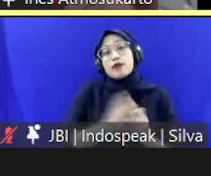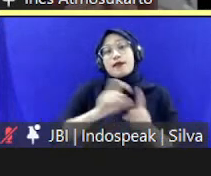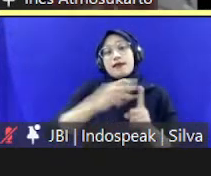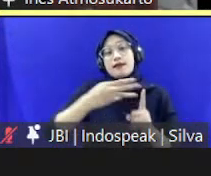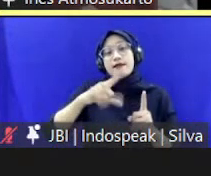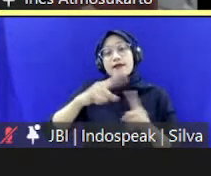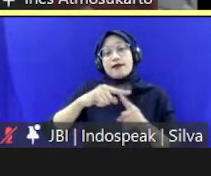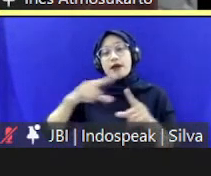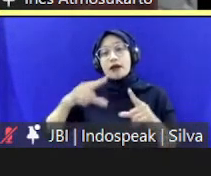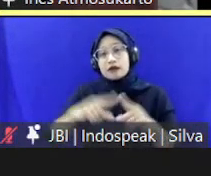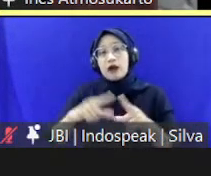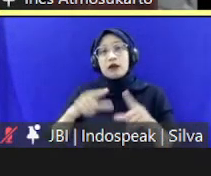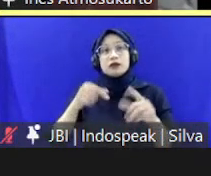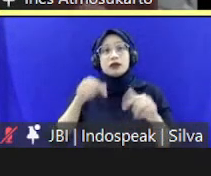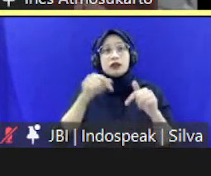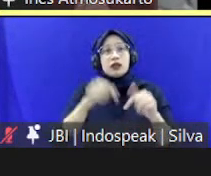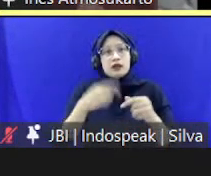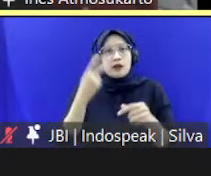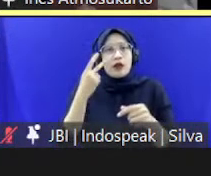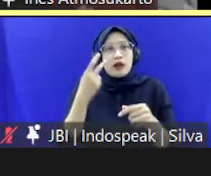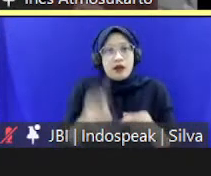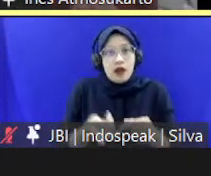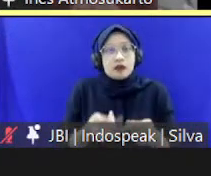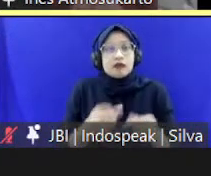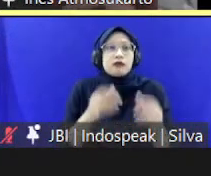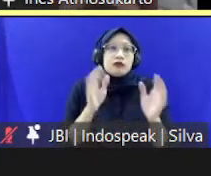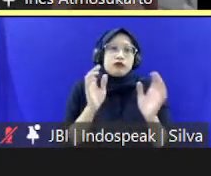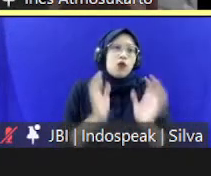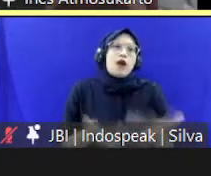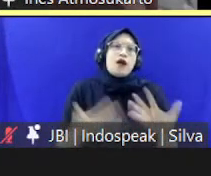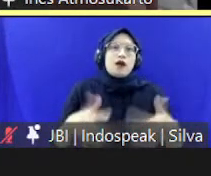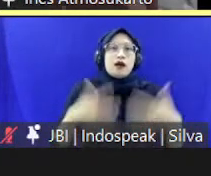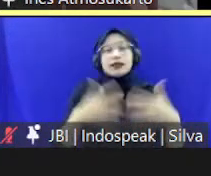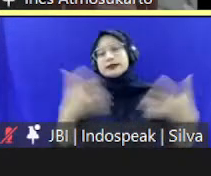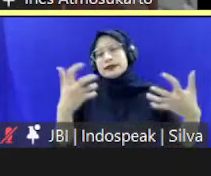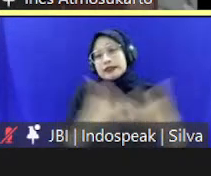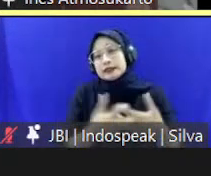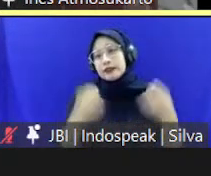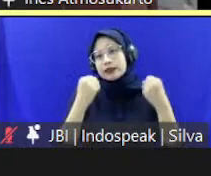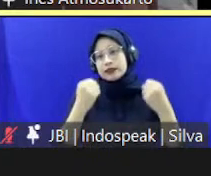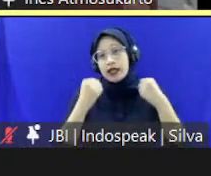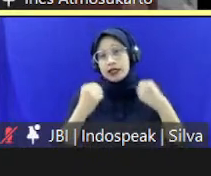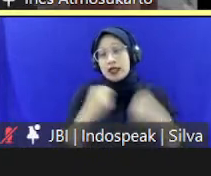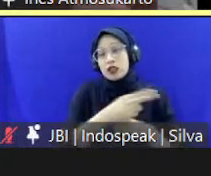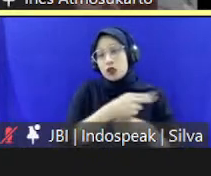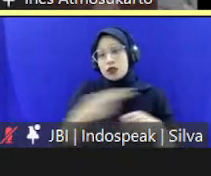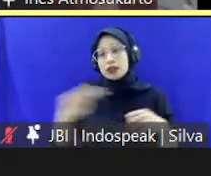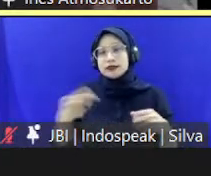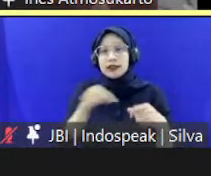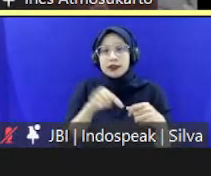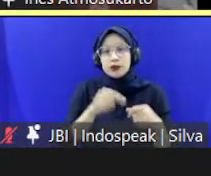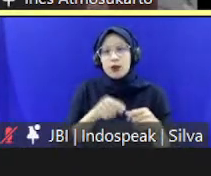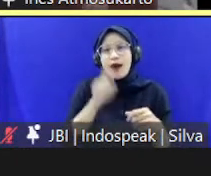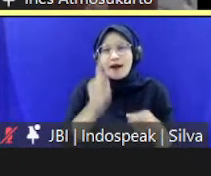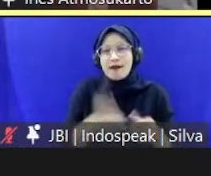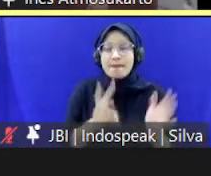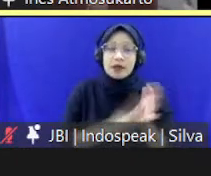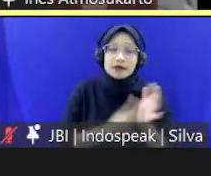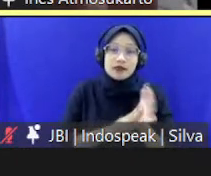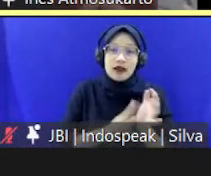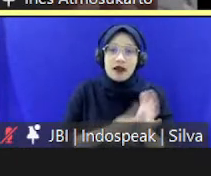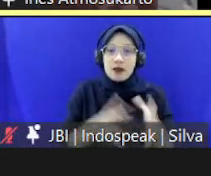of life in the healthcare profession. And Moderna vaccine doses